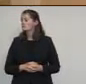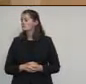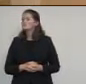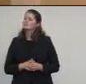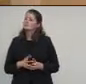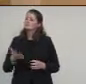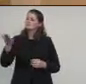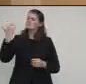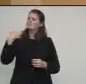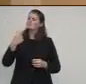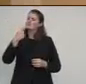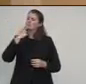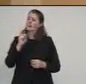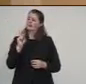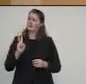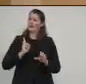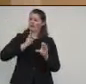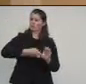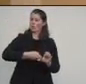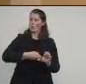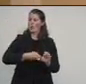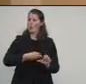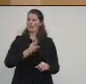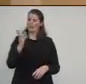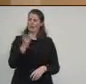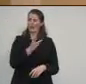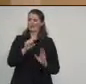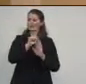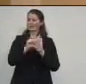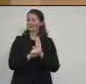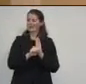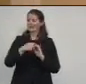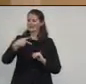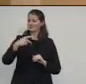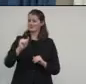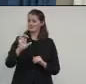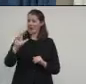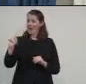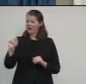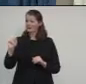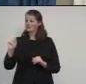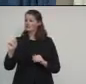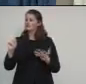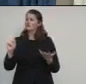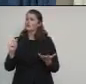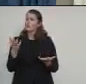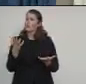deal with that situation and to handle any outbreak that might come as a result of that. The virus doesn't know